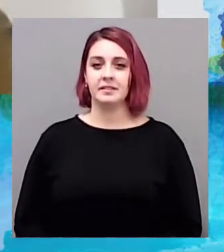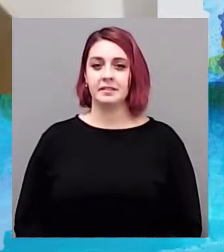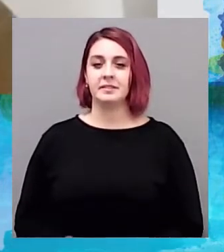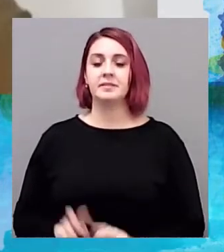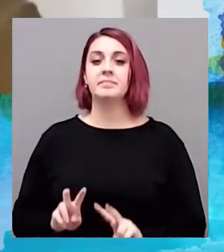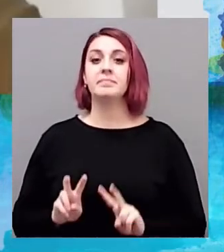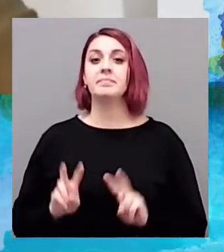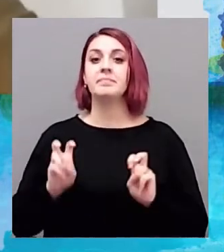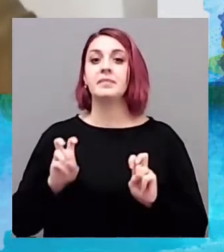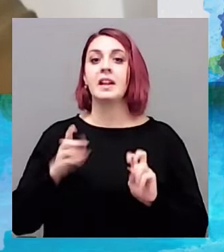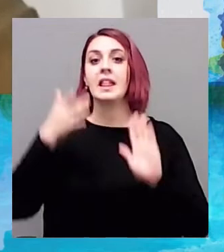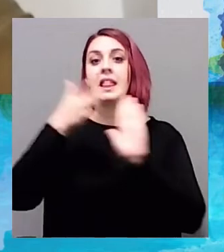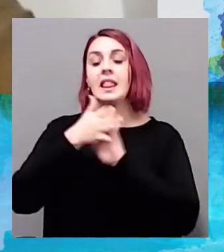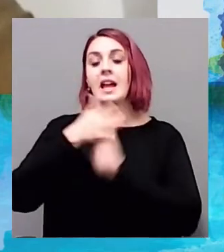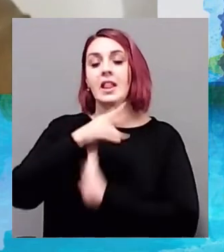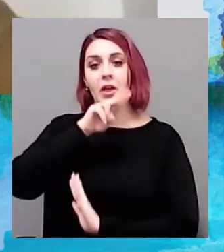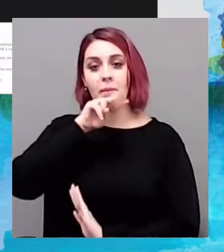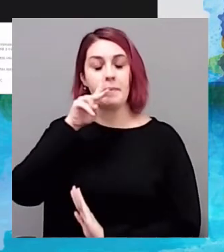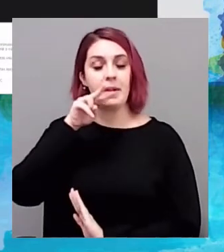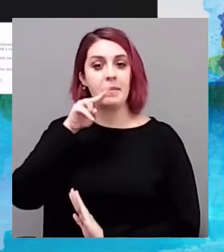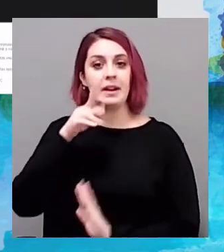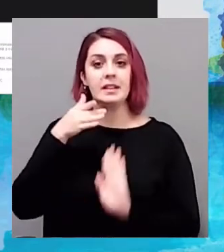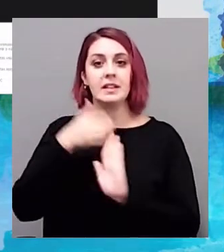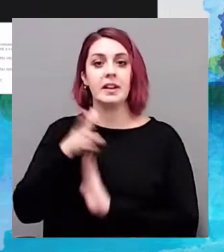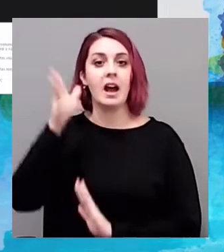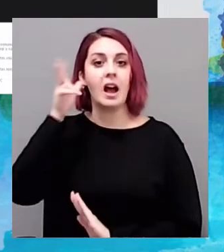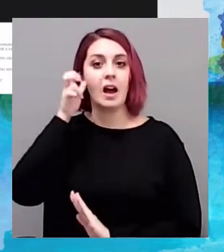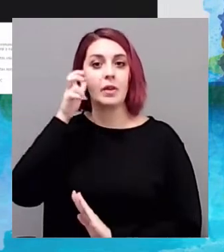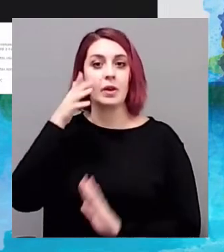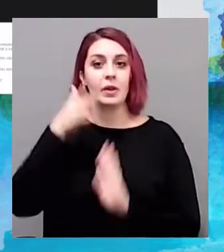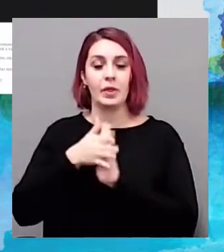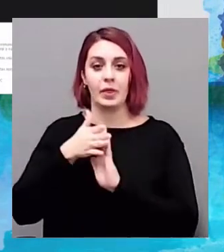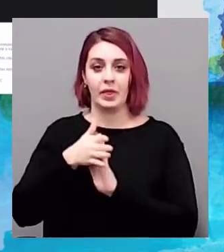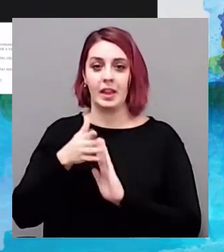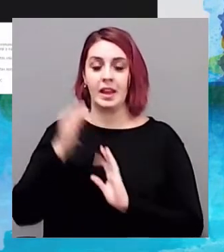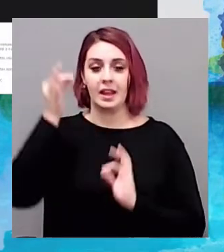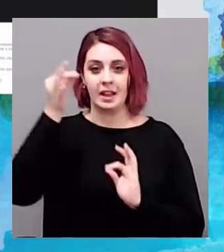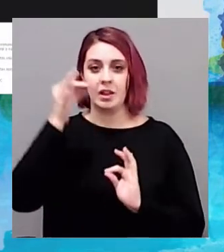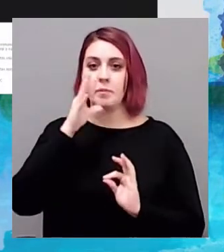Now, based on verbal description, the audio description,